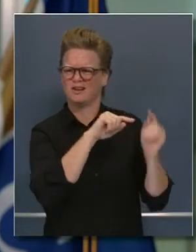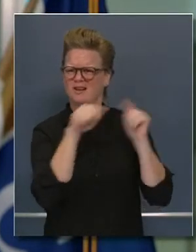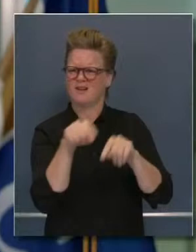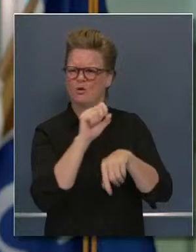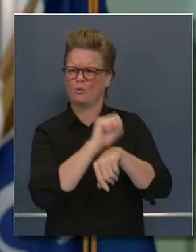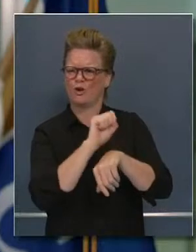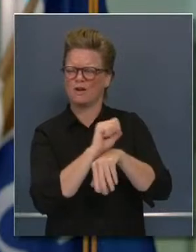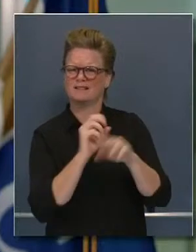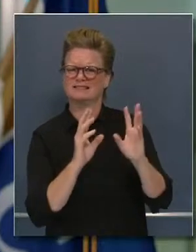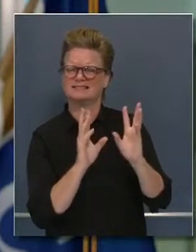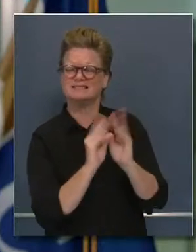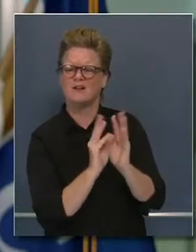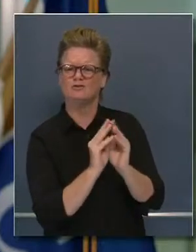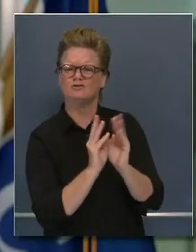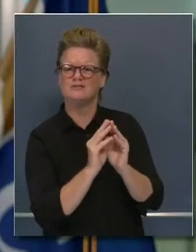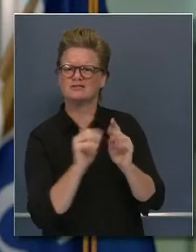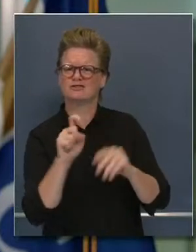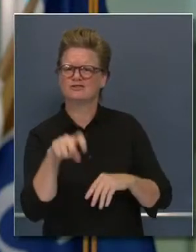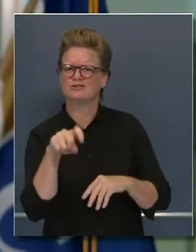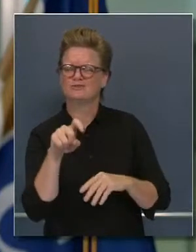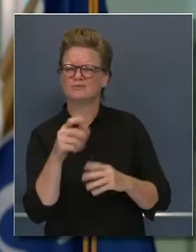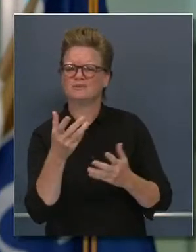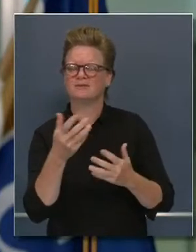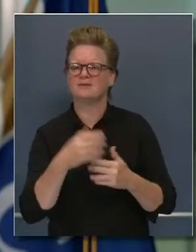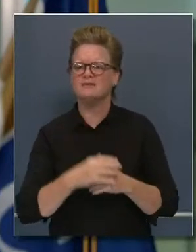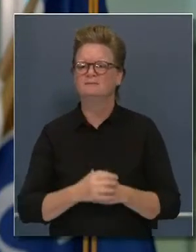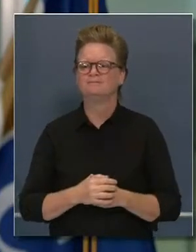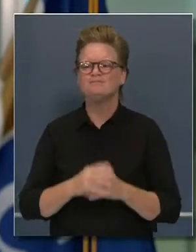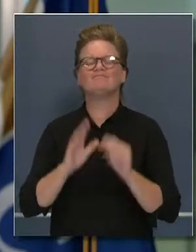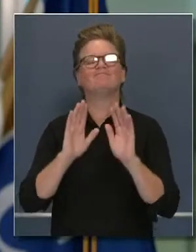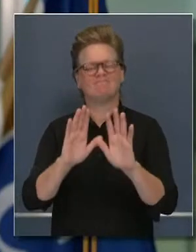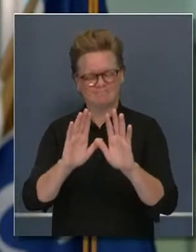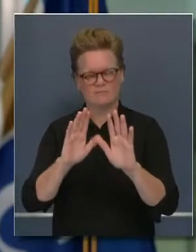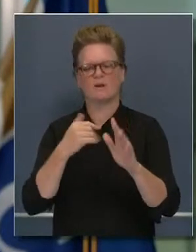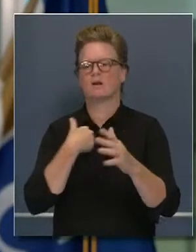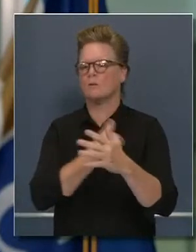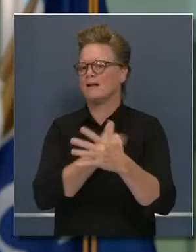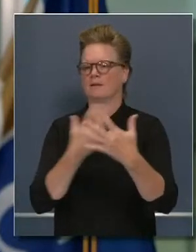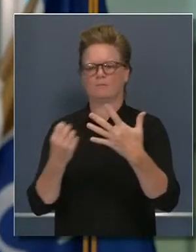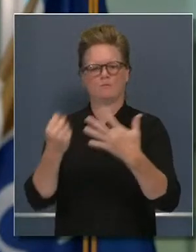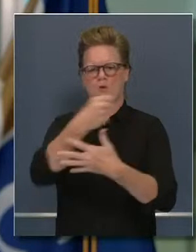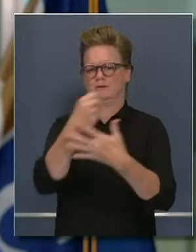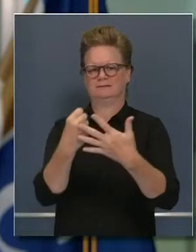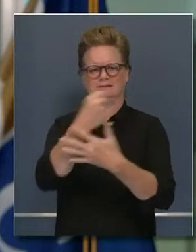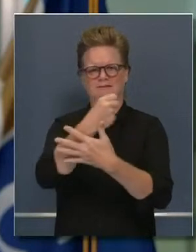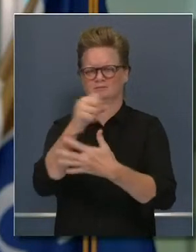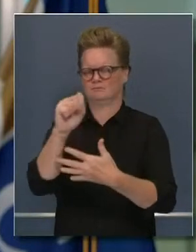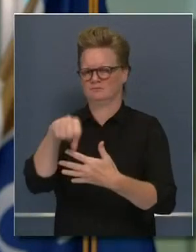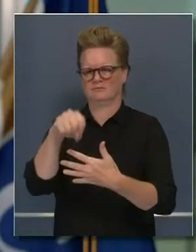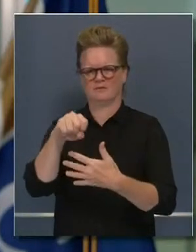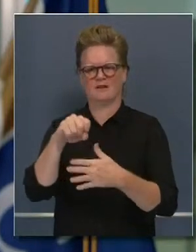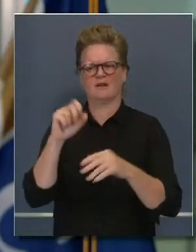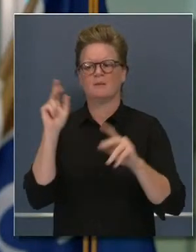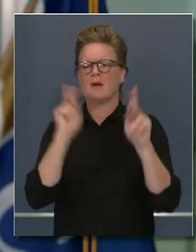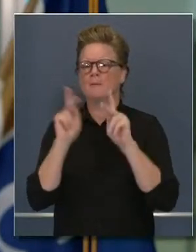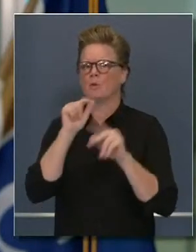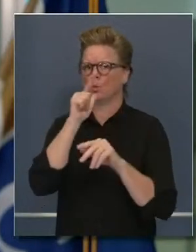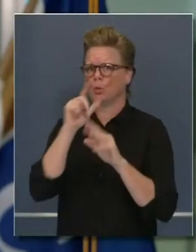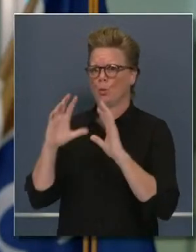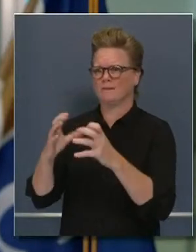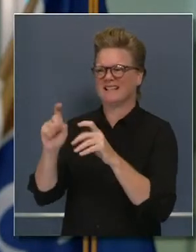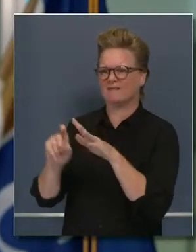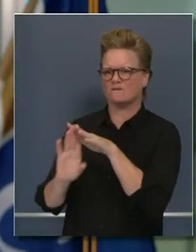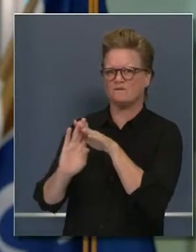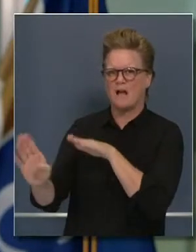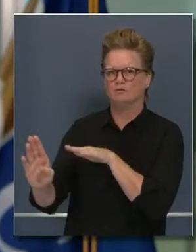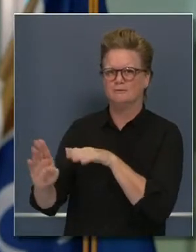We're prioritizing addressing the immediate needs as it relates to those that have been evacuated, those that are